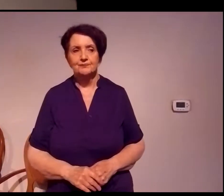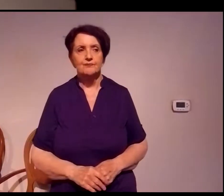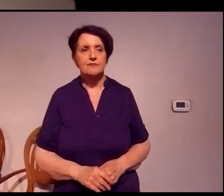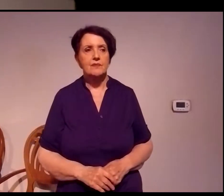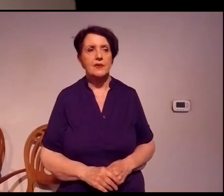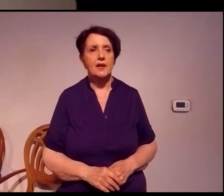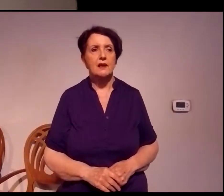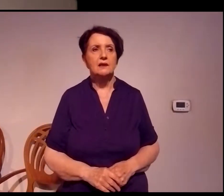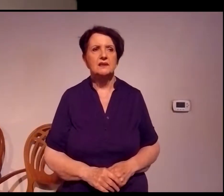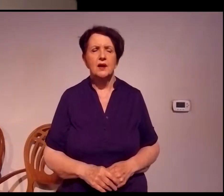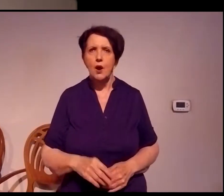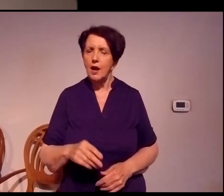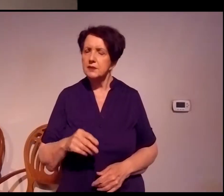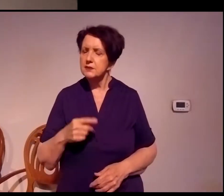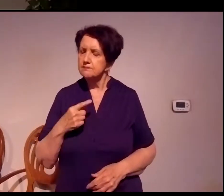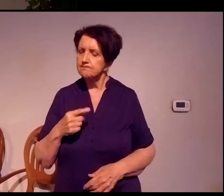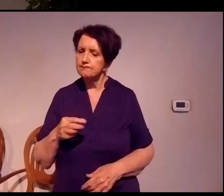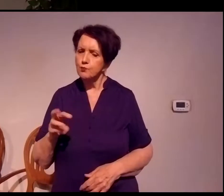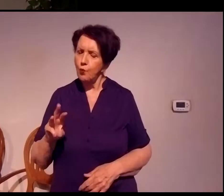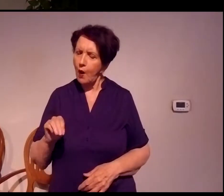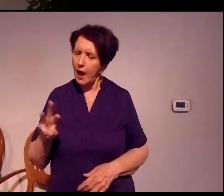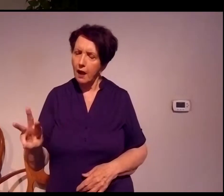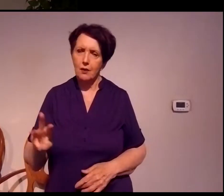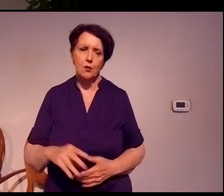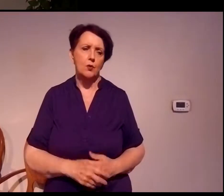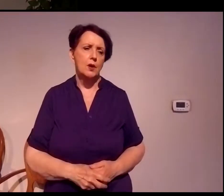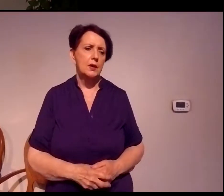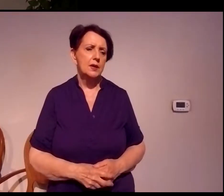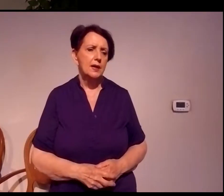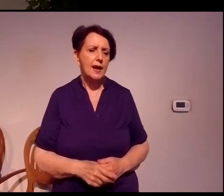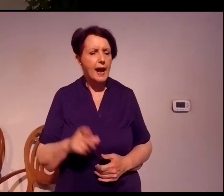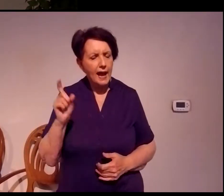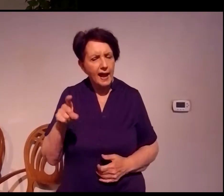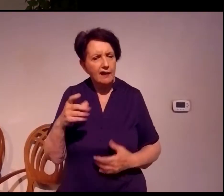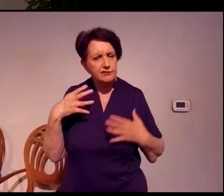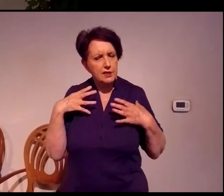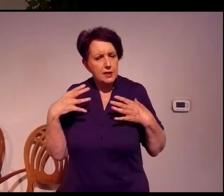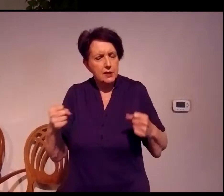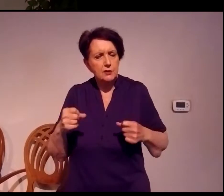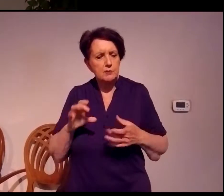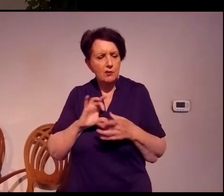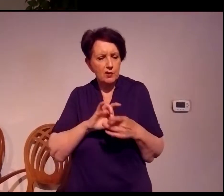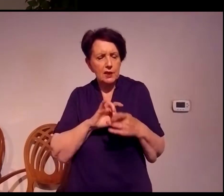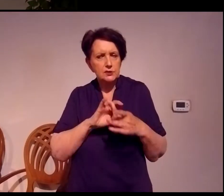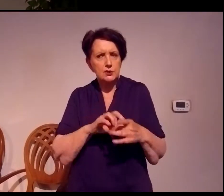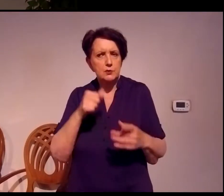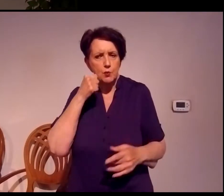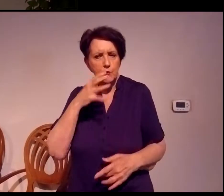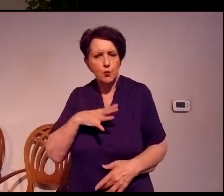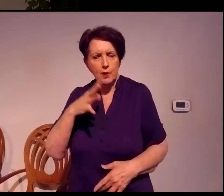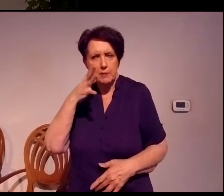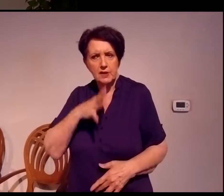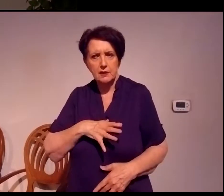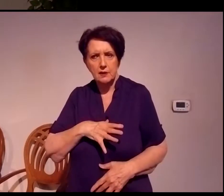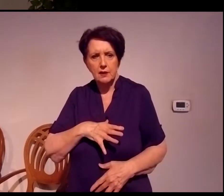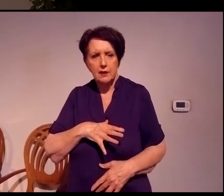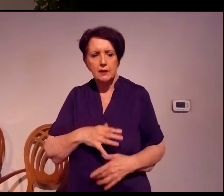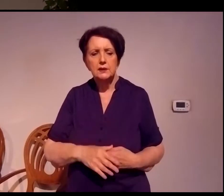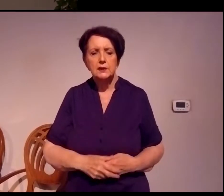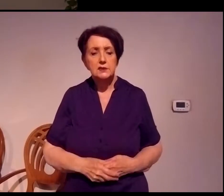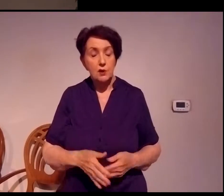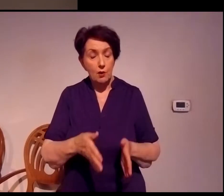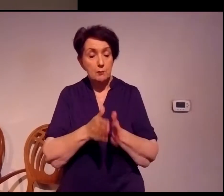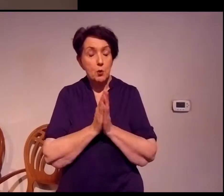And so I said, wow, I have to heal my relationship with women. So as I'm praying